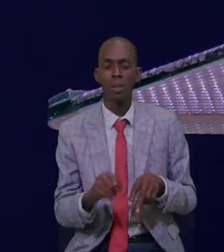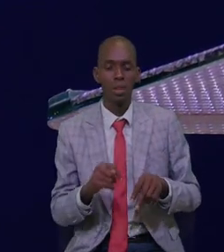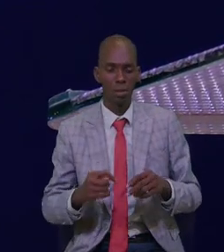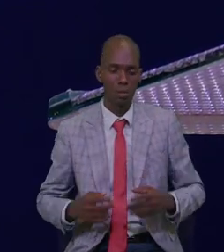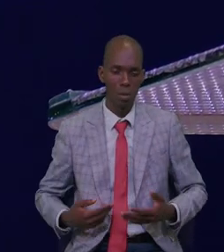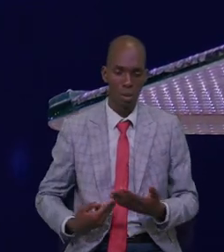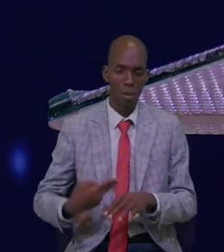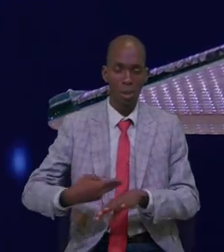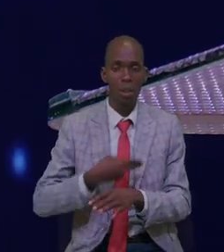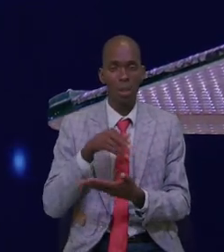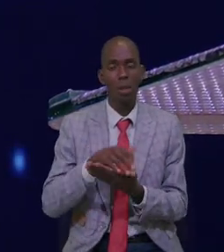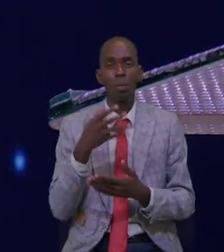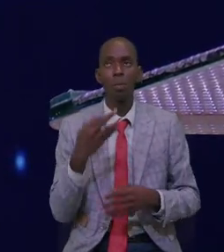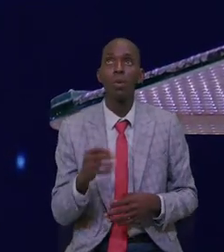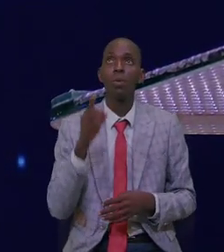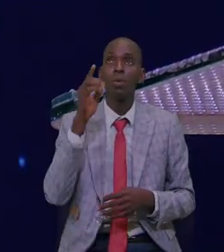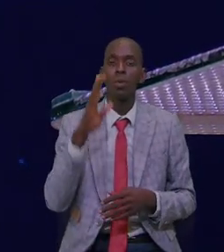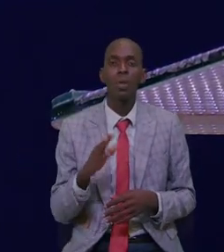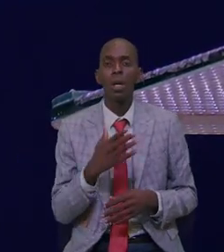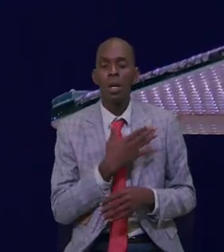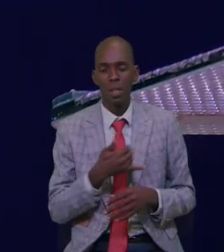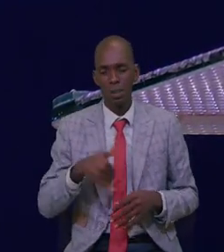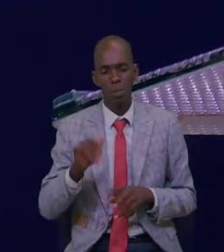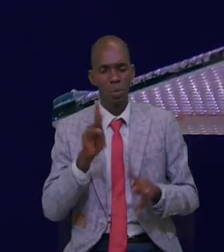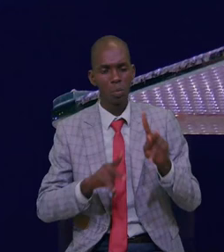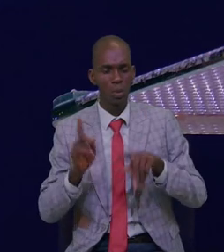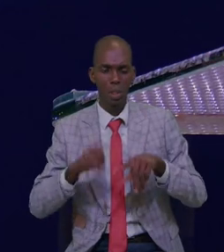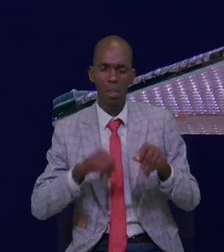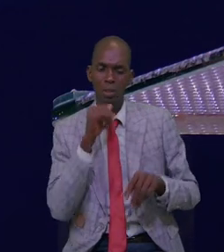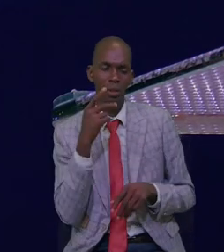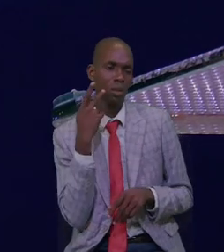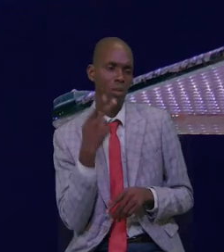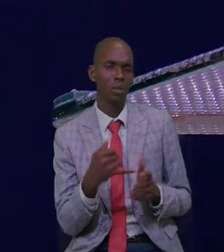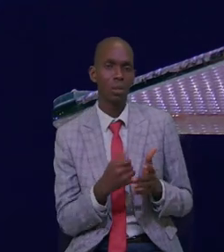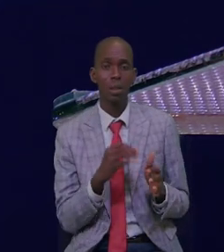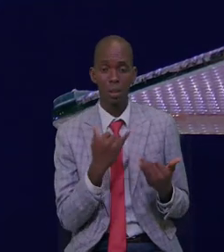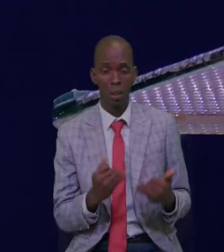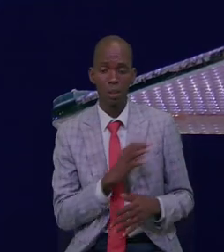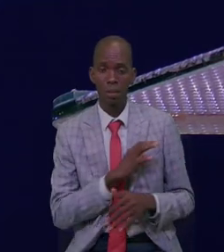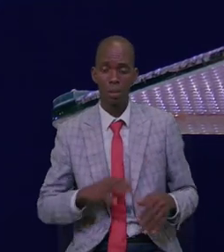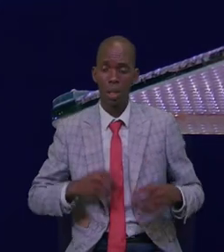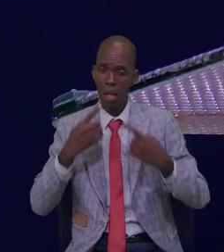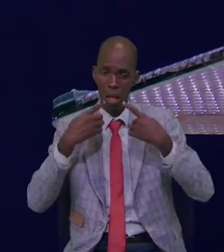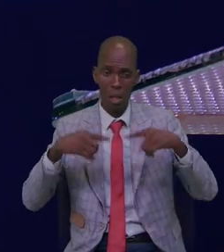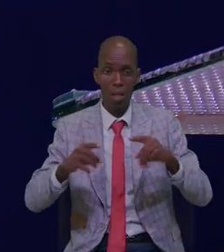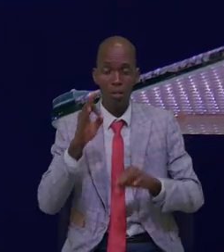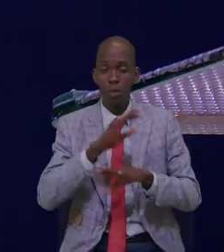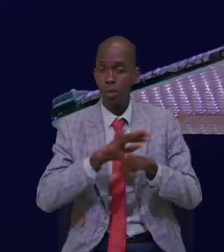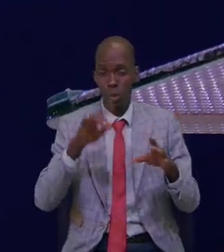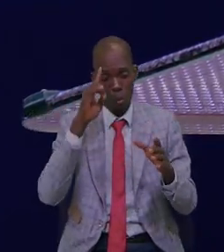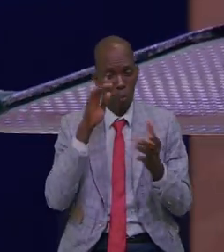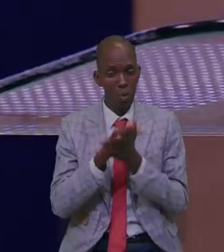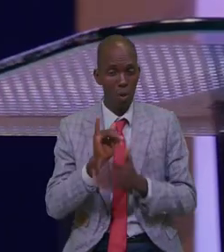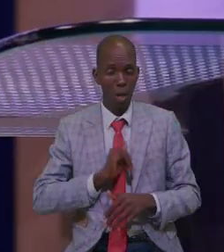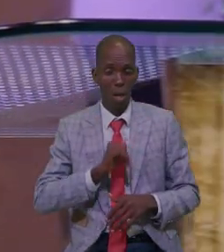yet they couldn't see. And Jesus told them, if you do not believe that I am he, you will die in